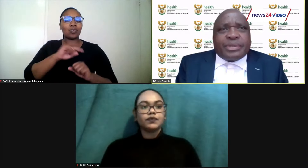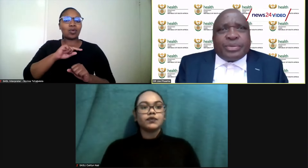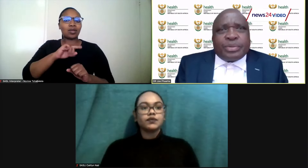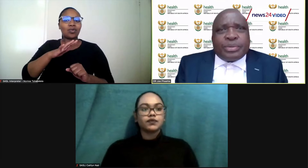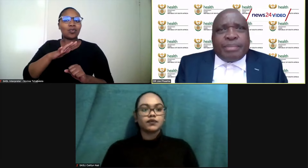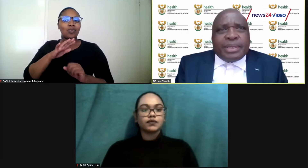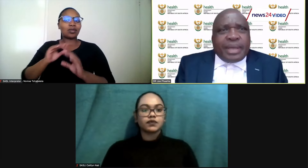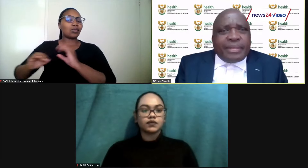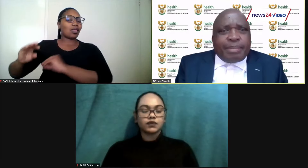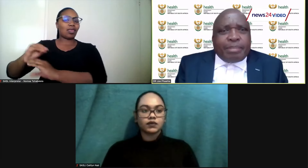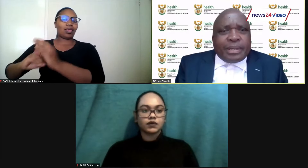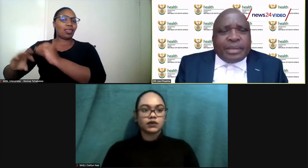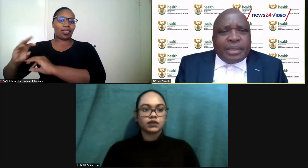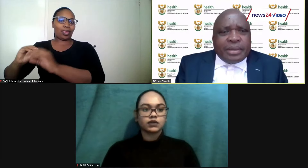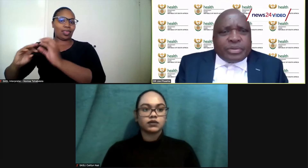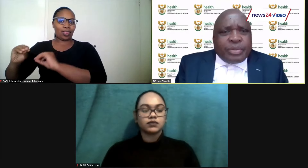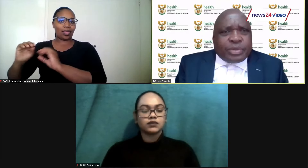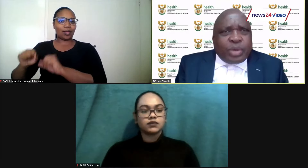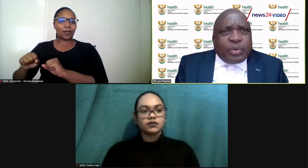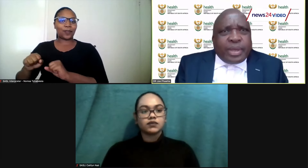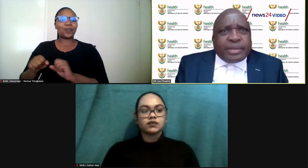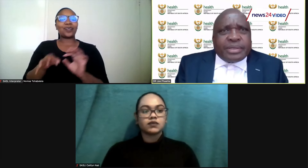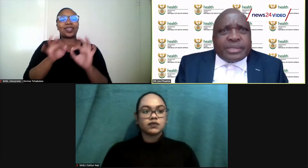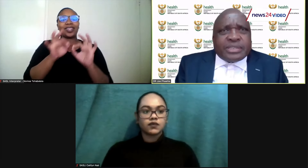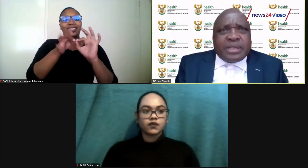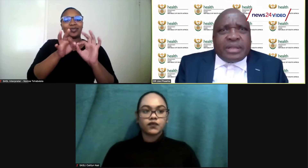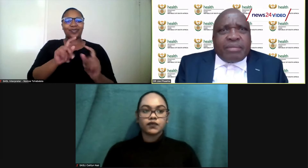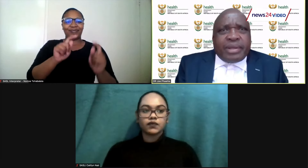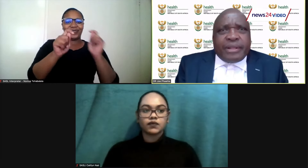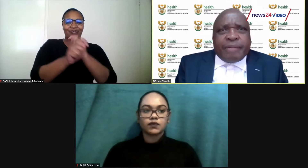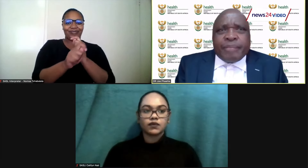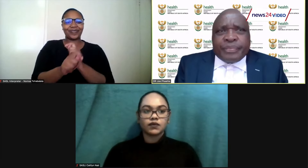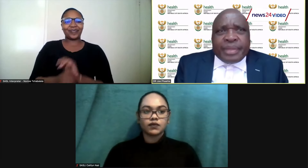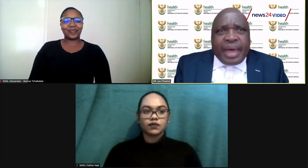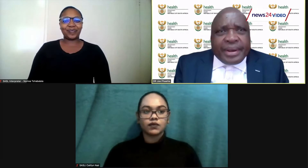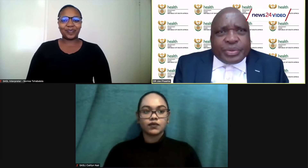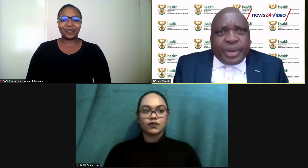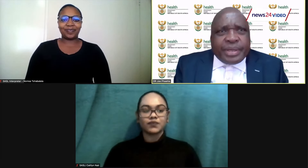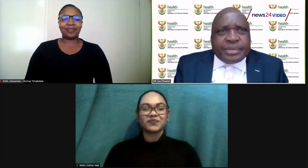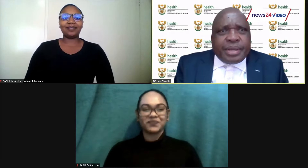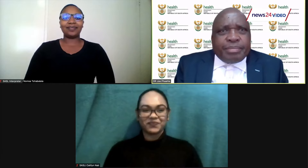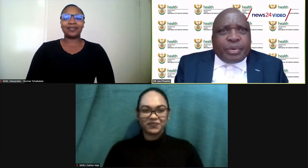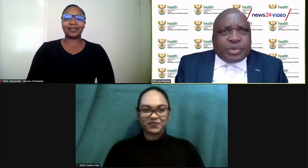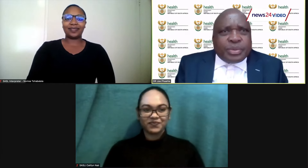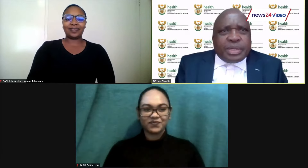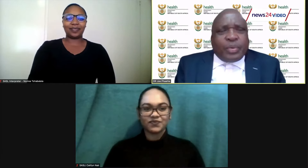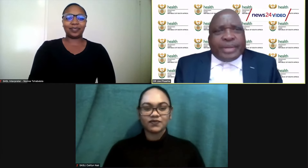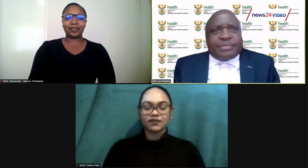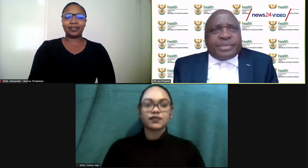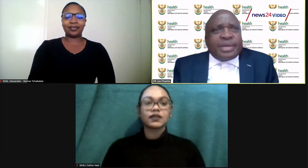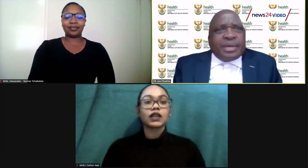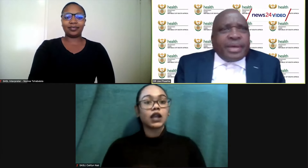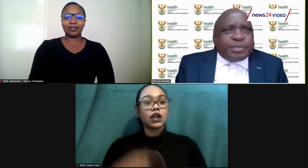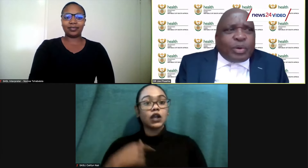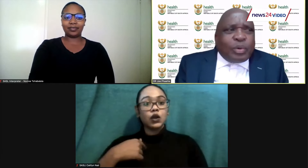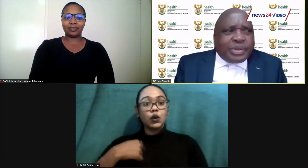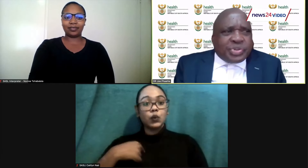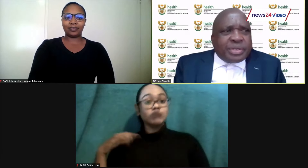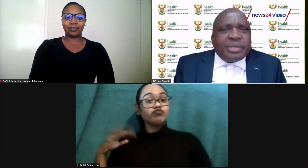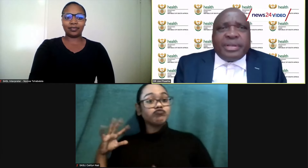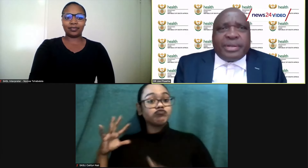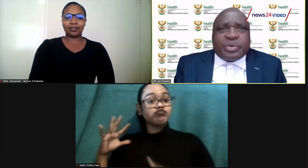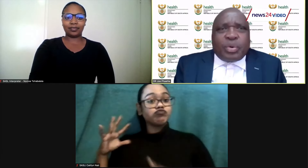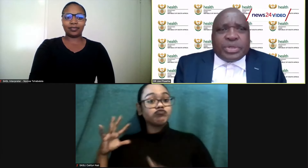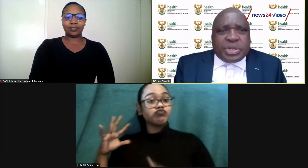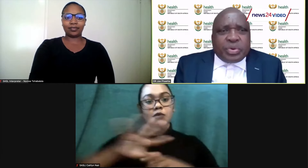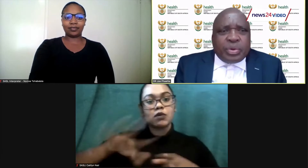hand to the media and the public. So that's why we had this in a very hurried way because we didn't want